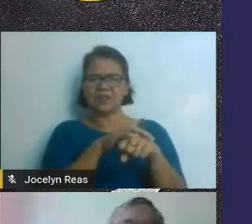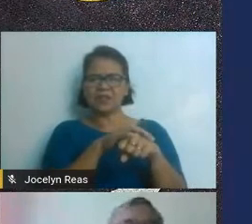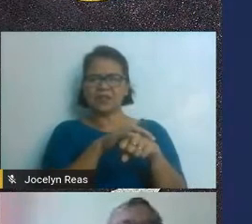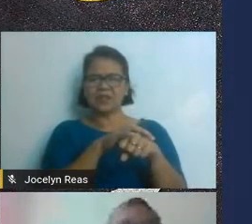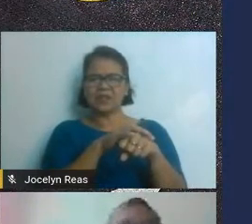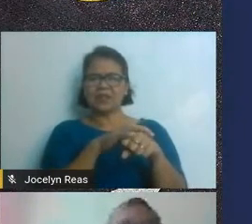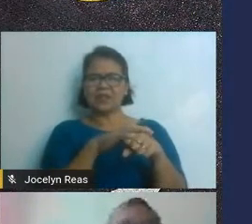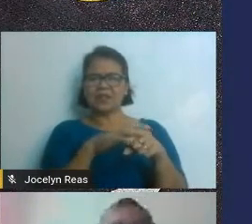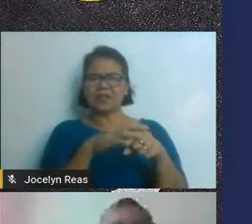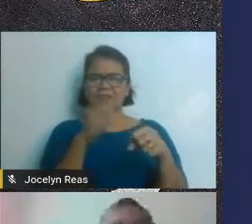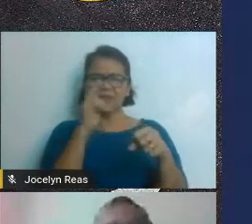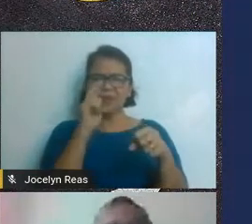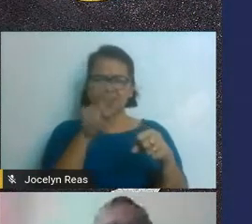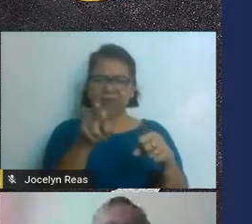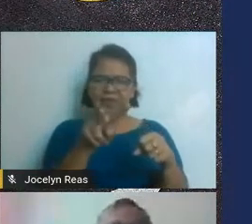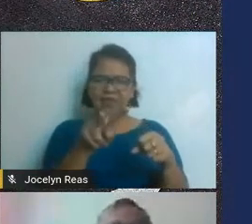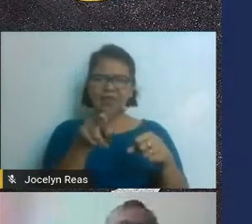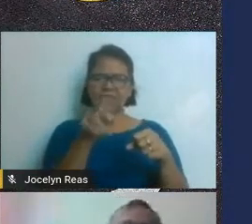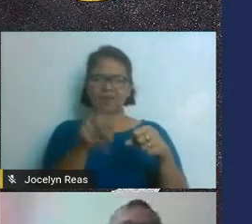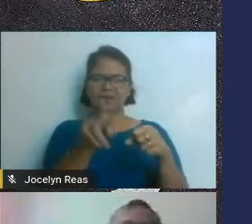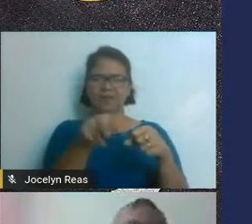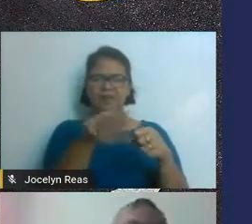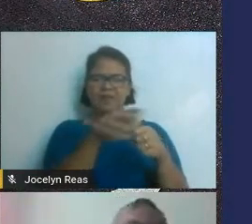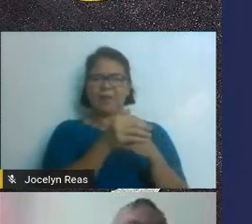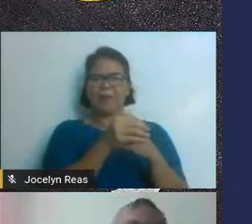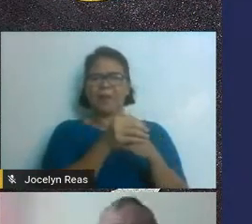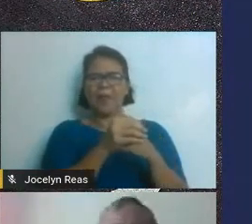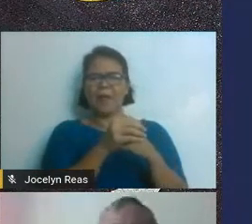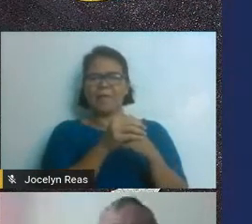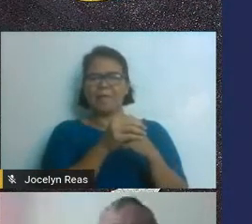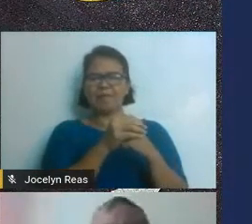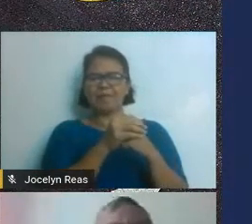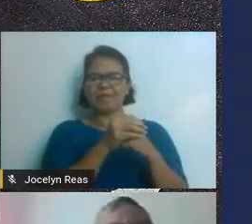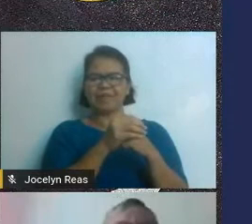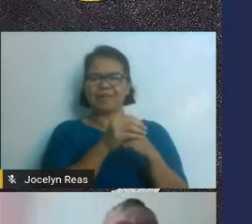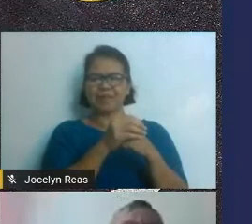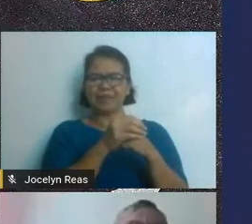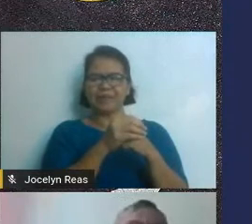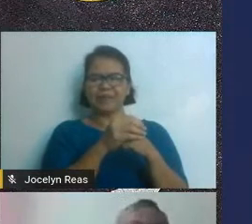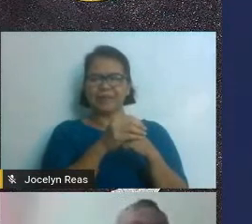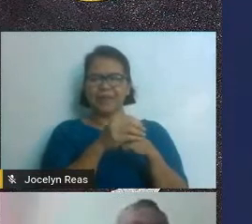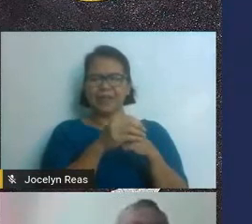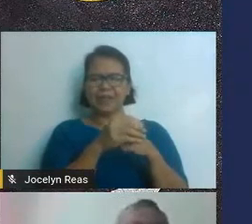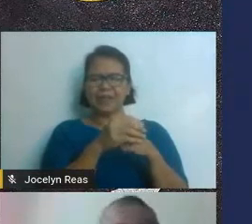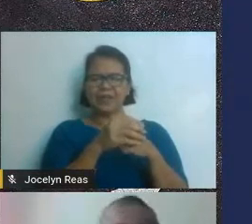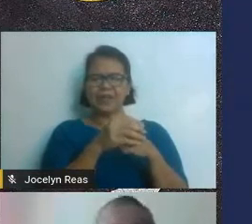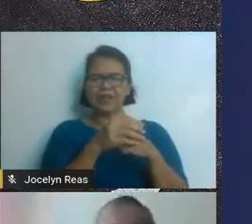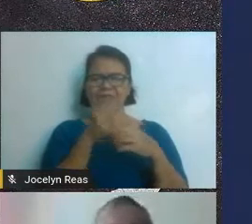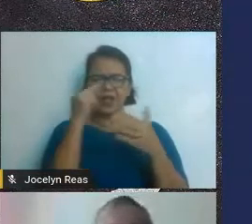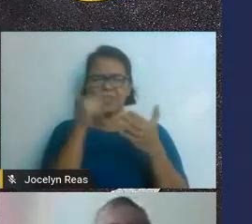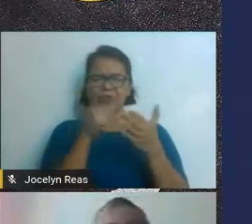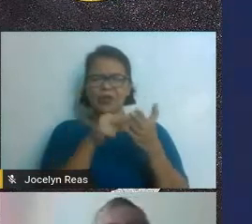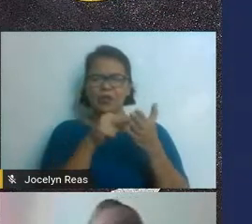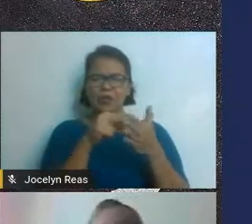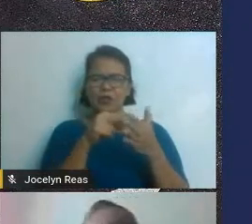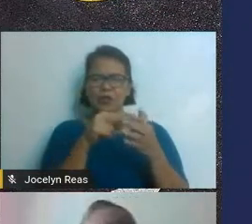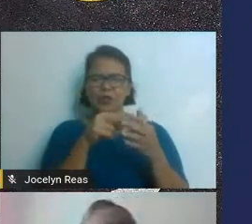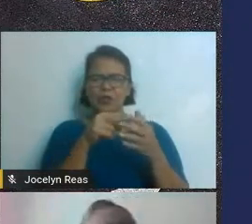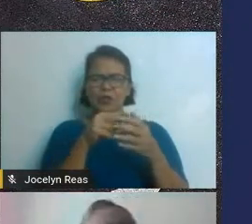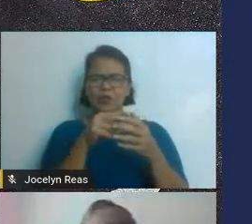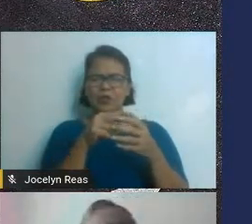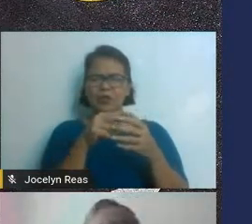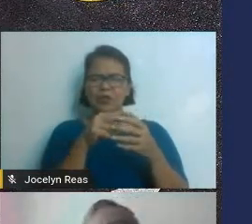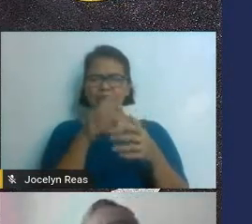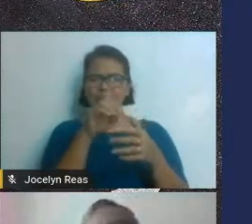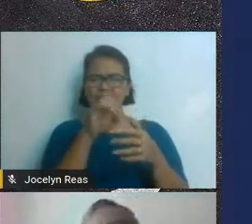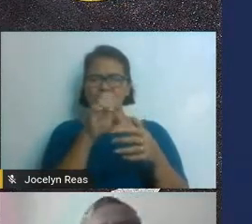4, may note details in a literary text listen to, note details in a selection listen to, note details by asking, answering questions about